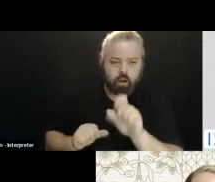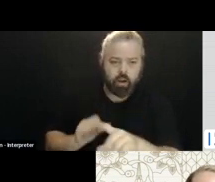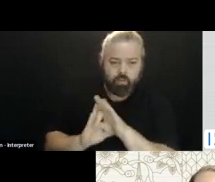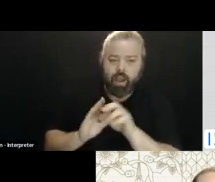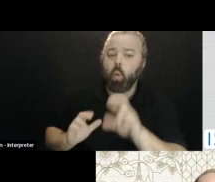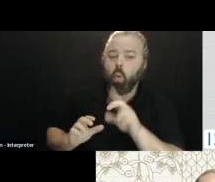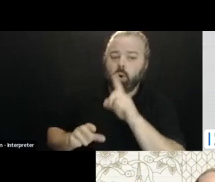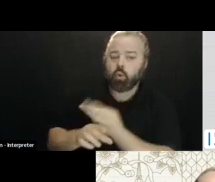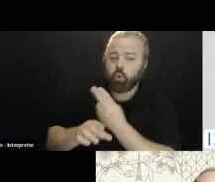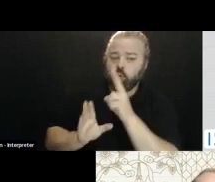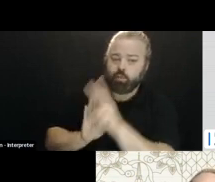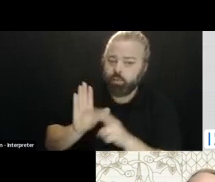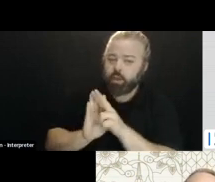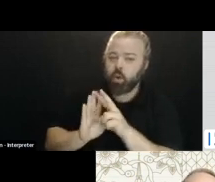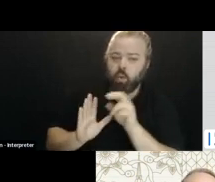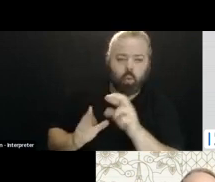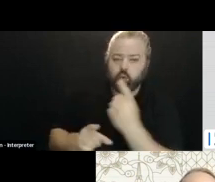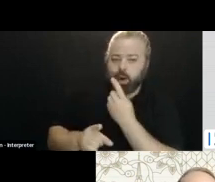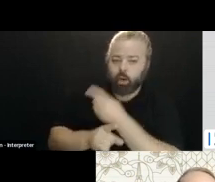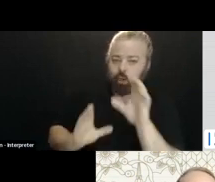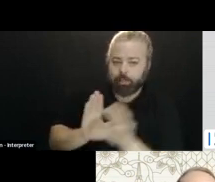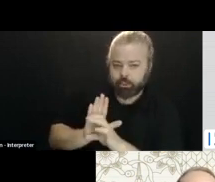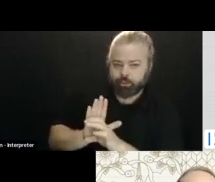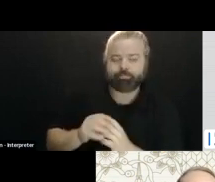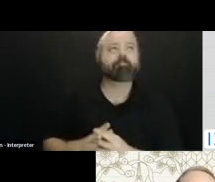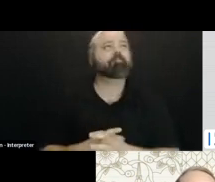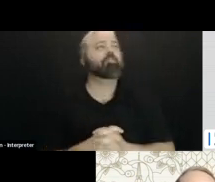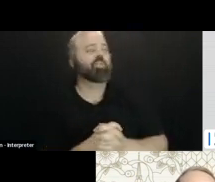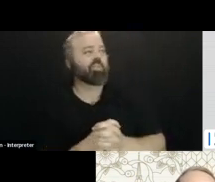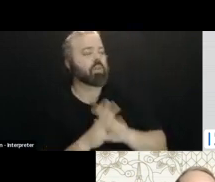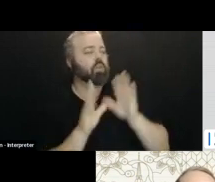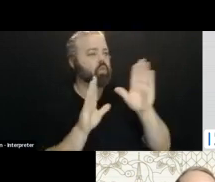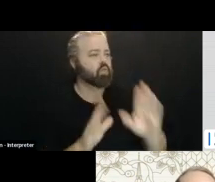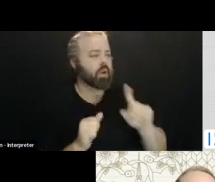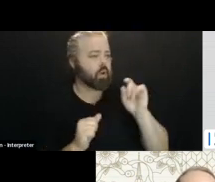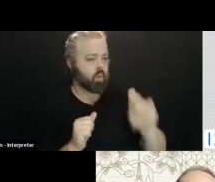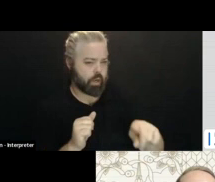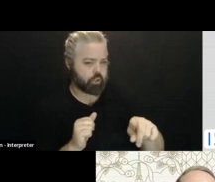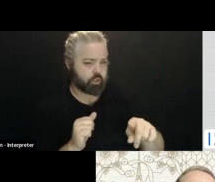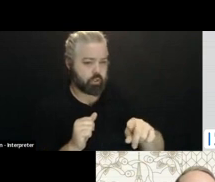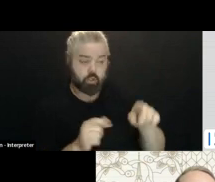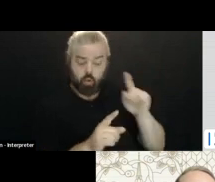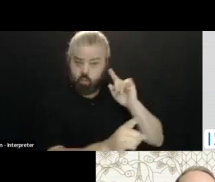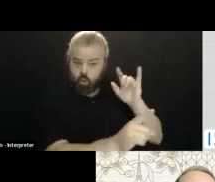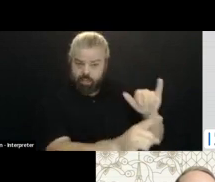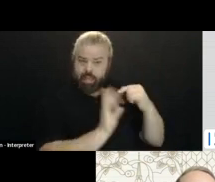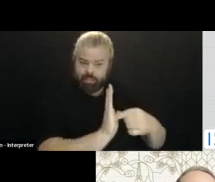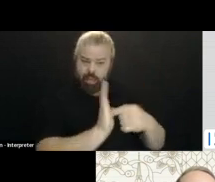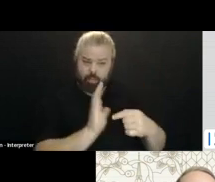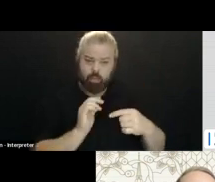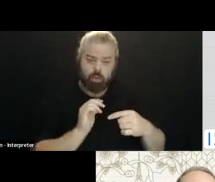images? That's a great question. For the example that is given about parts of a piece